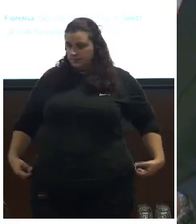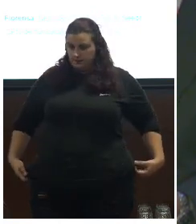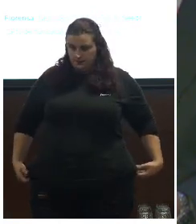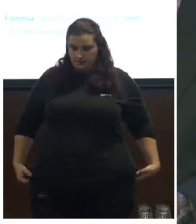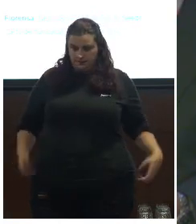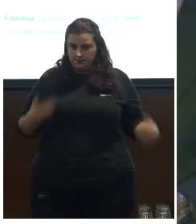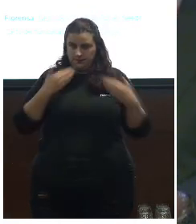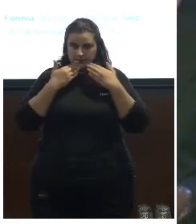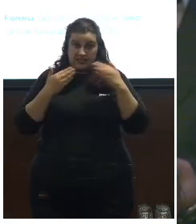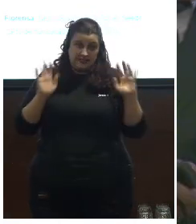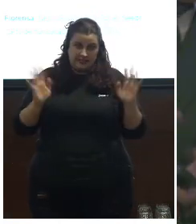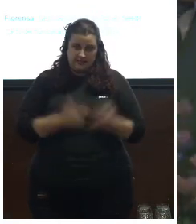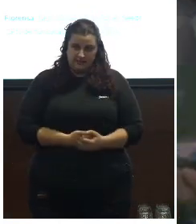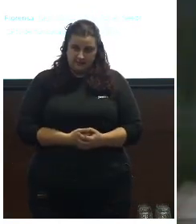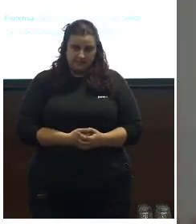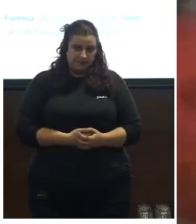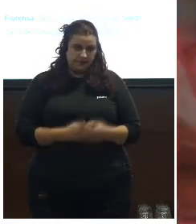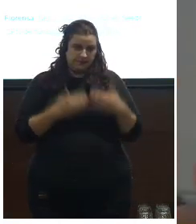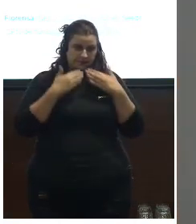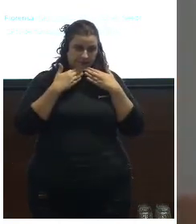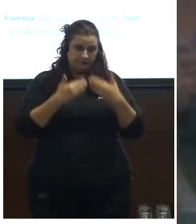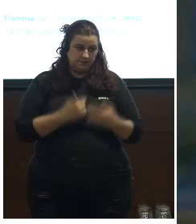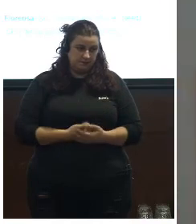Thank you. And thank you also